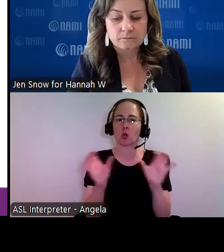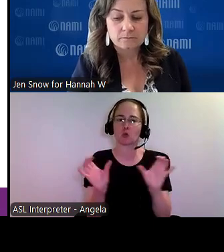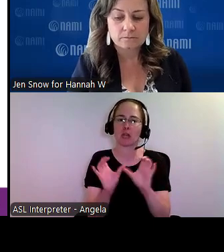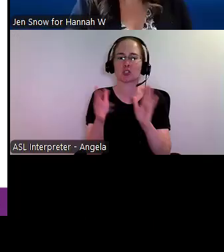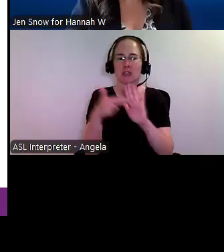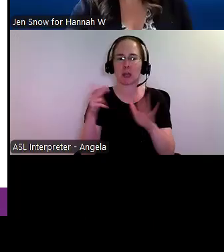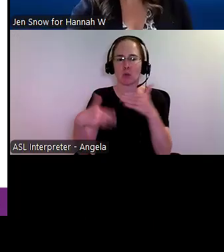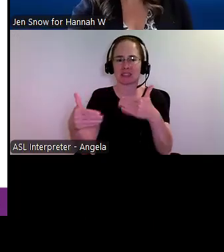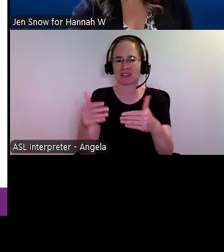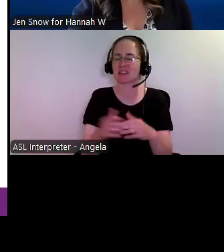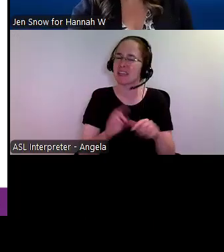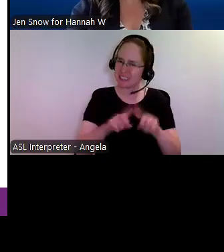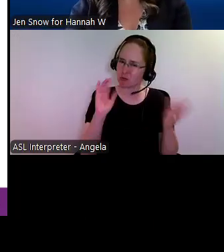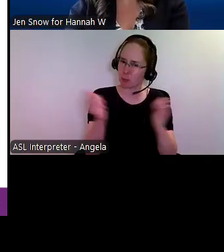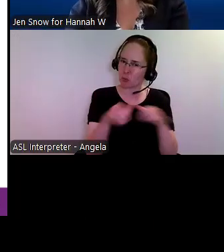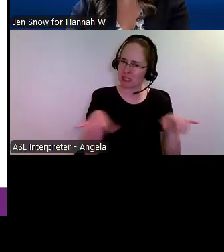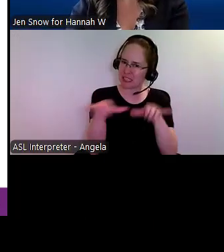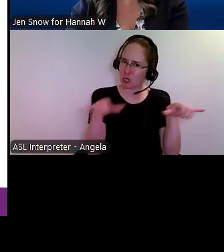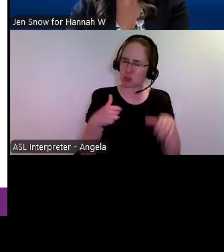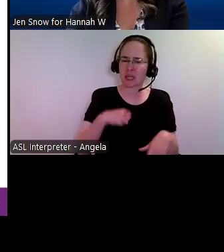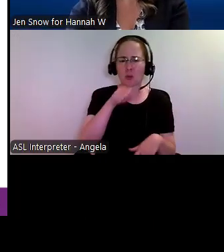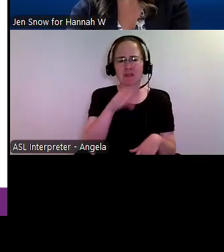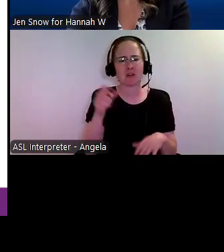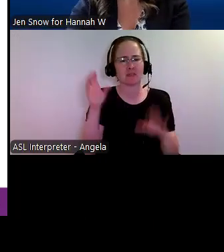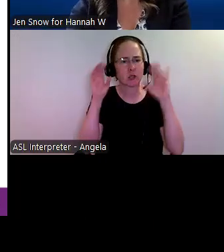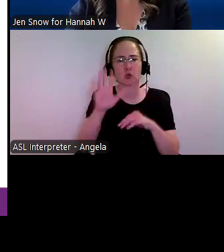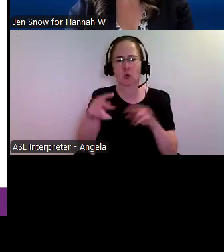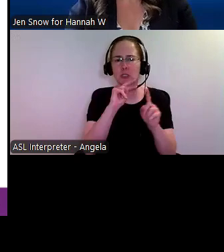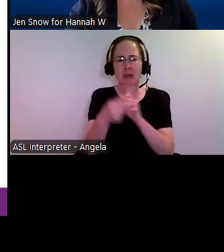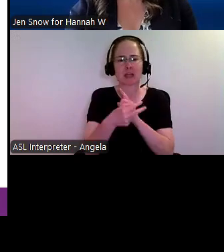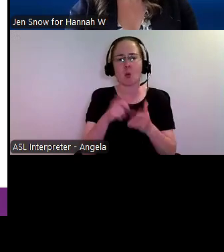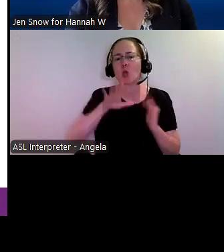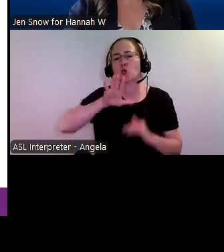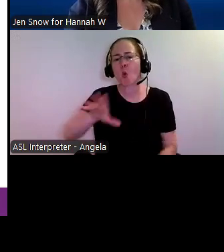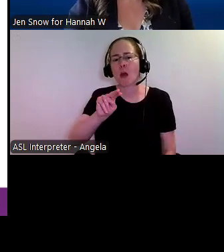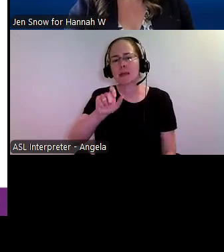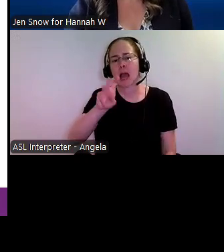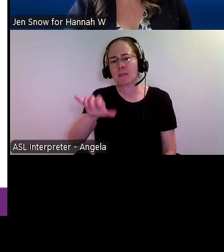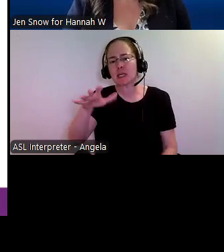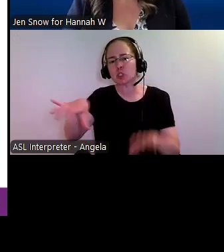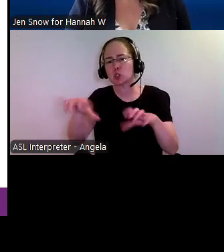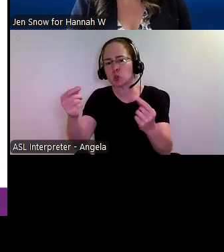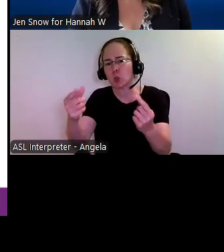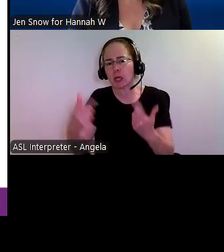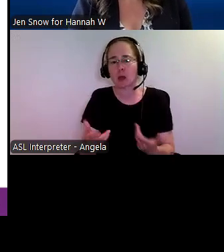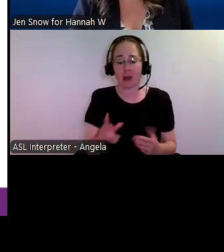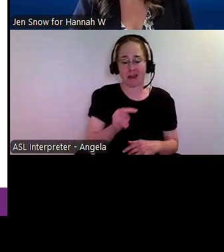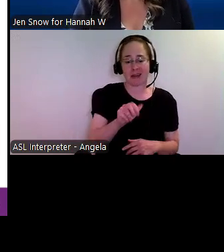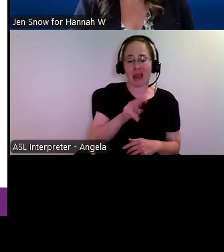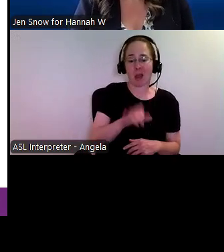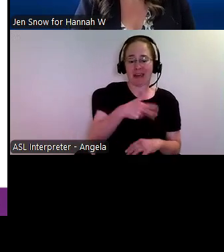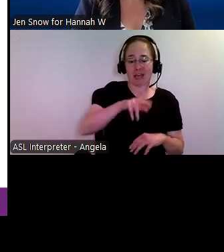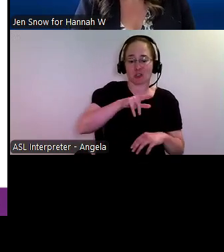than the standards. And I'd love to hear people's perspectives about what their NAMI is doing or what NAMI National is doing in both of these